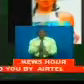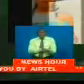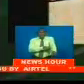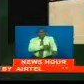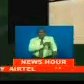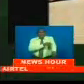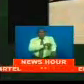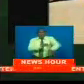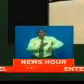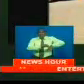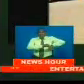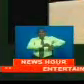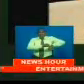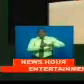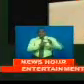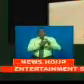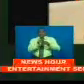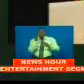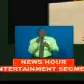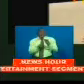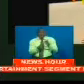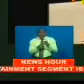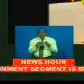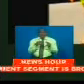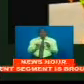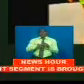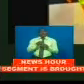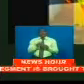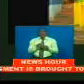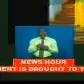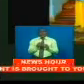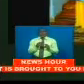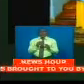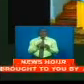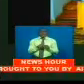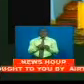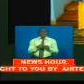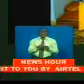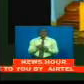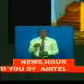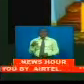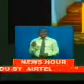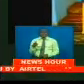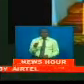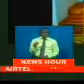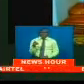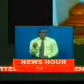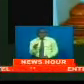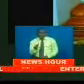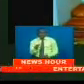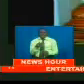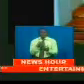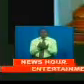what colors you have to put in your wardrobe. Okay. If I come out wearing more turquoise, lemon greens,